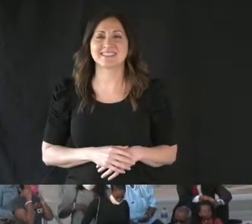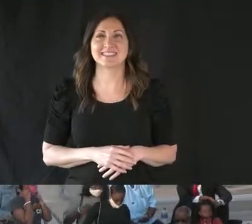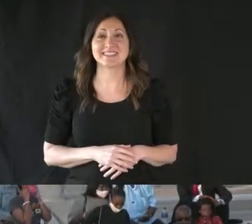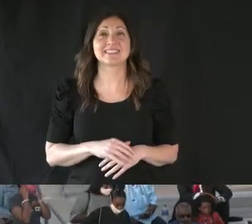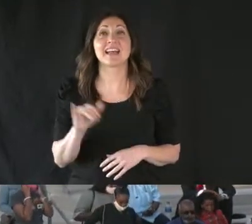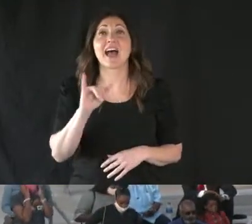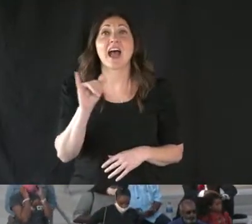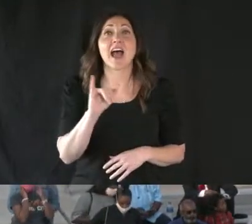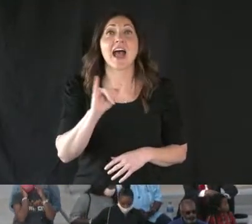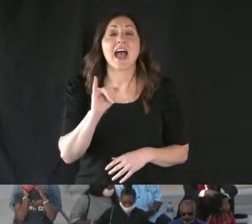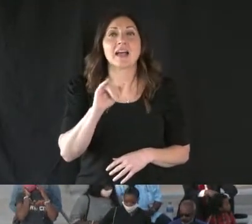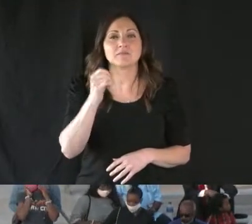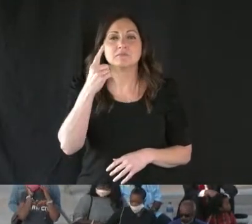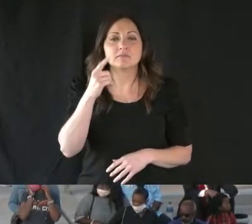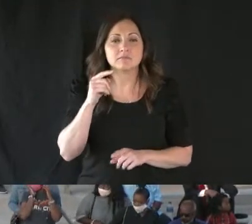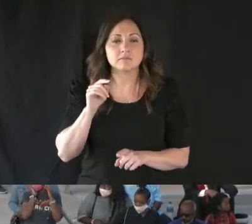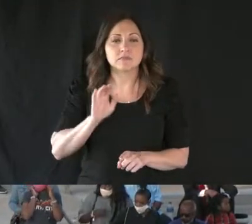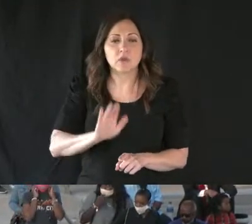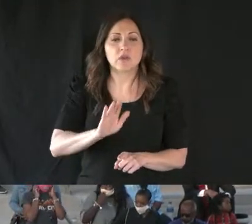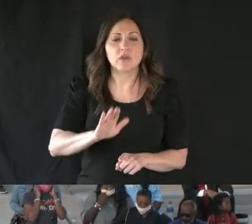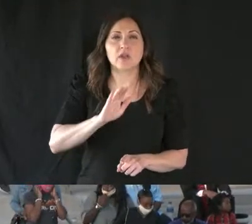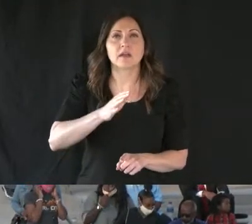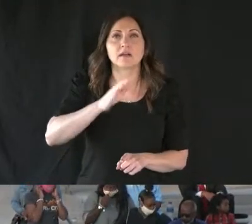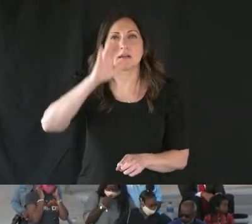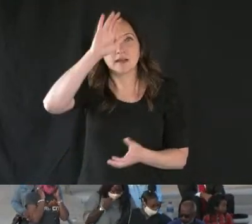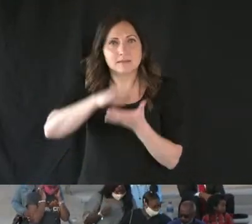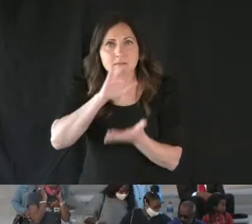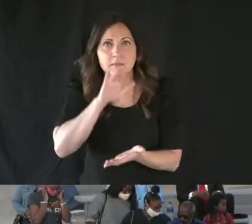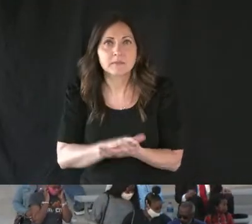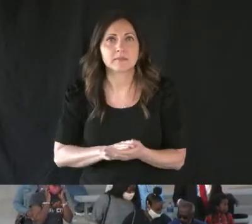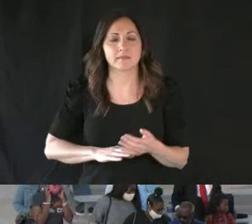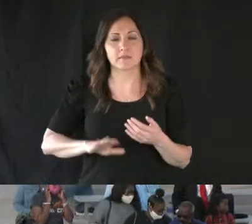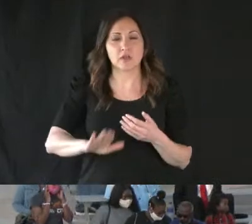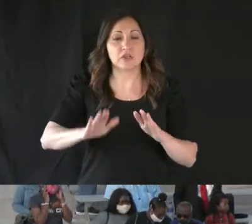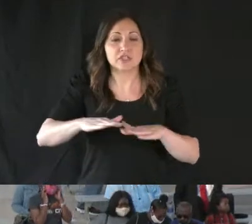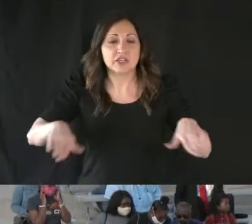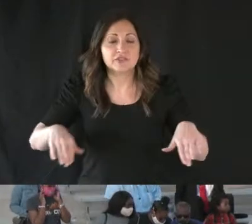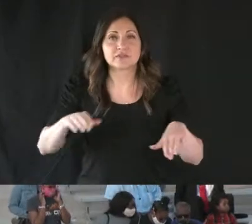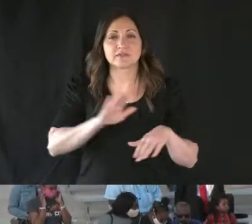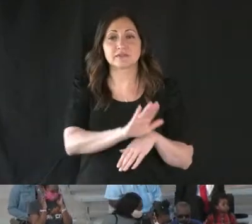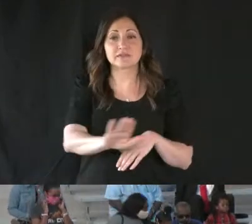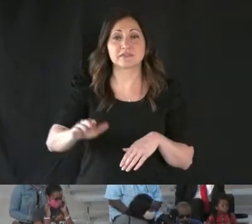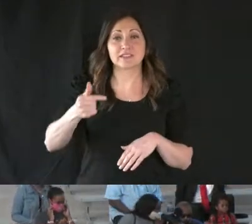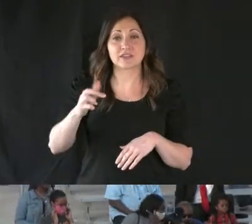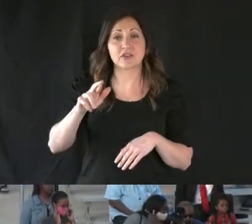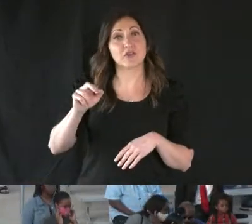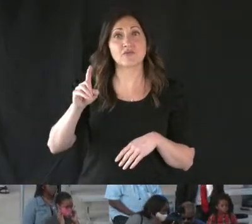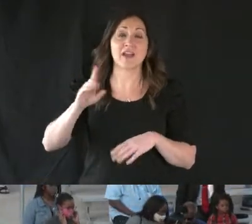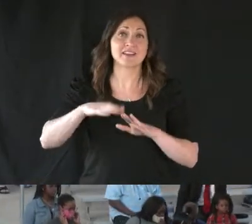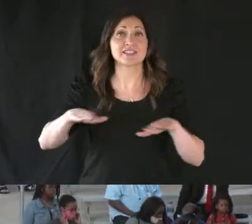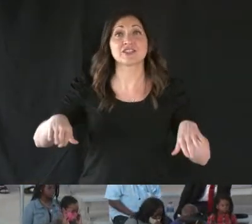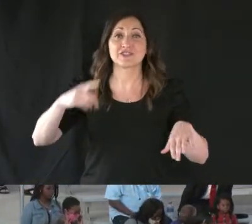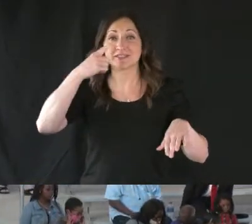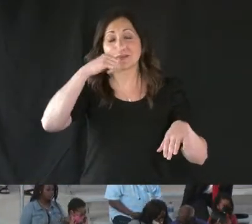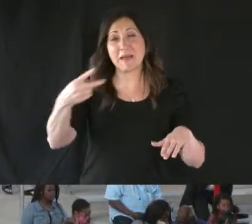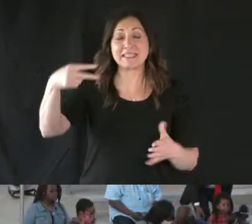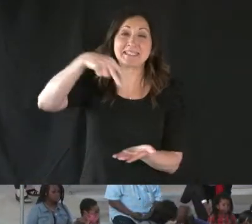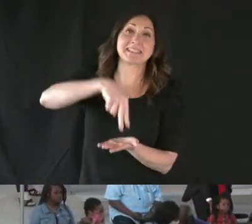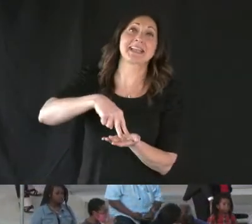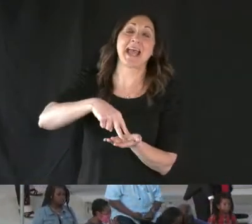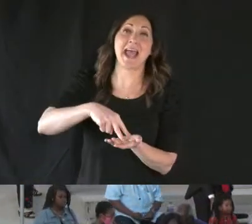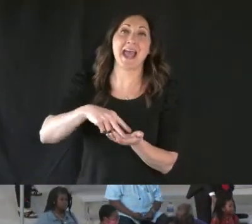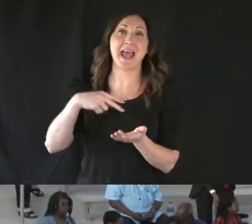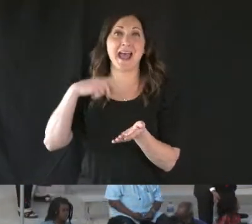Importantly, would the spouses, children, and grandchildren of our candidates please stand and